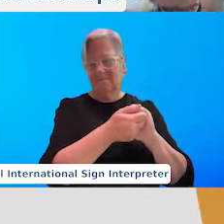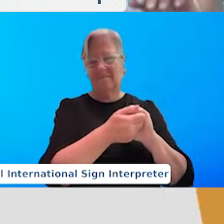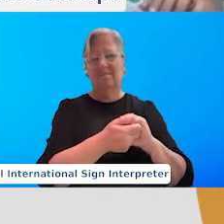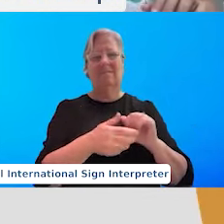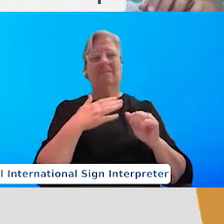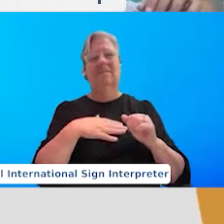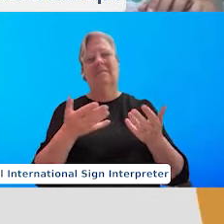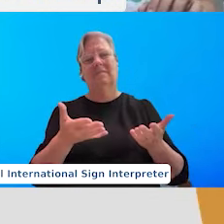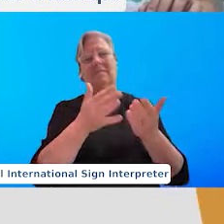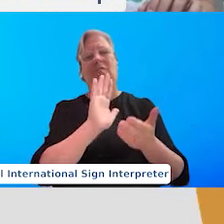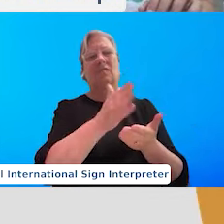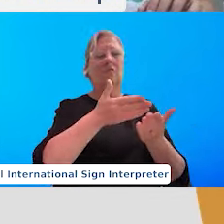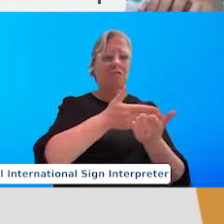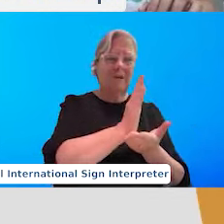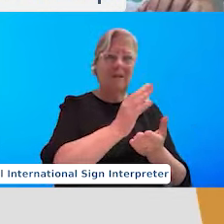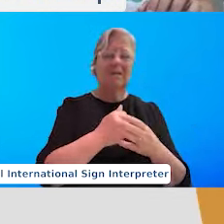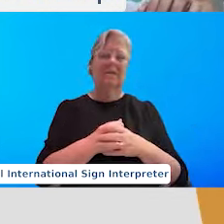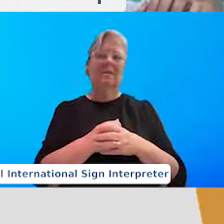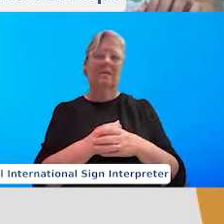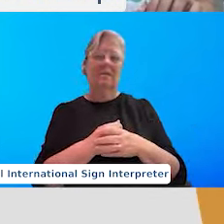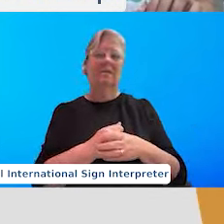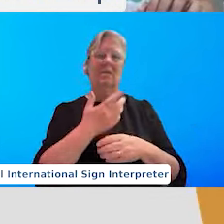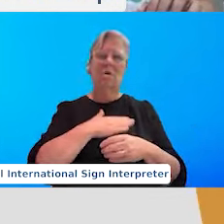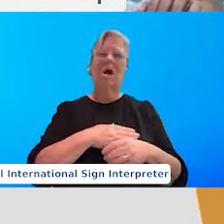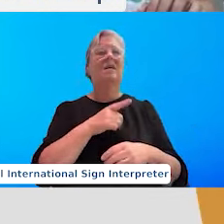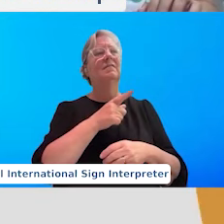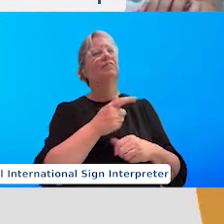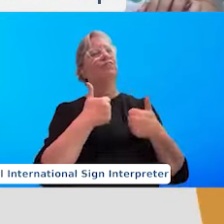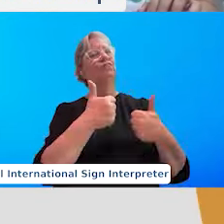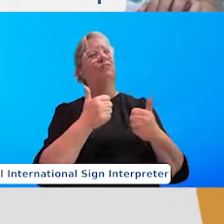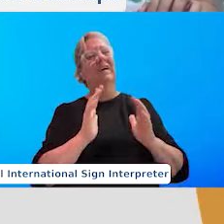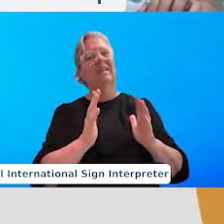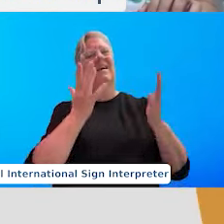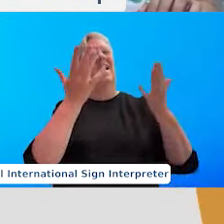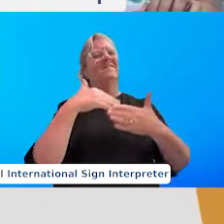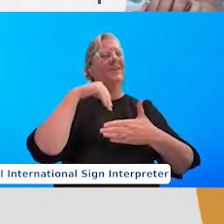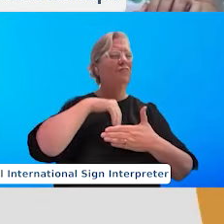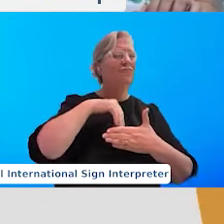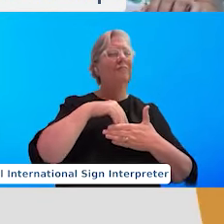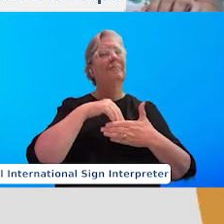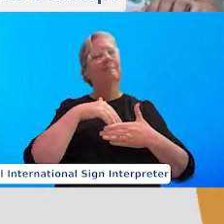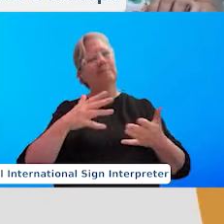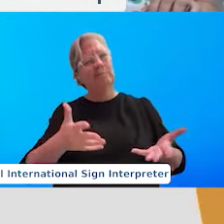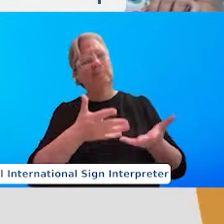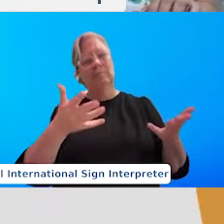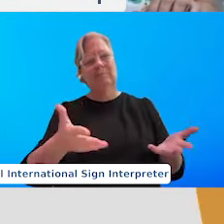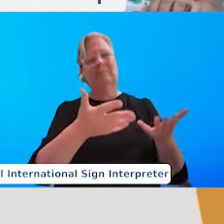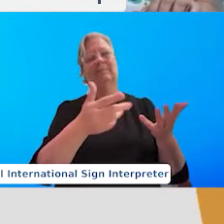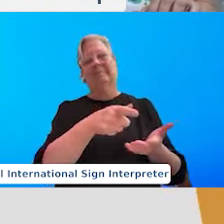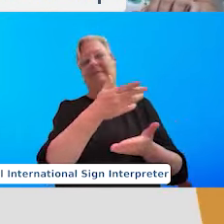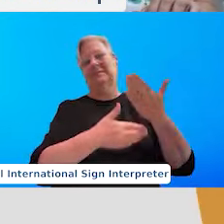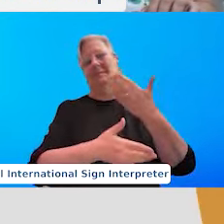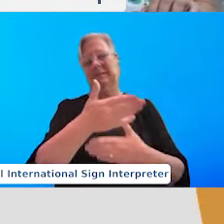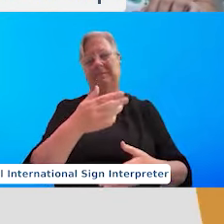So by way of introduction, the mandate of NOLA, or the National Advocacy Organization of Persons